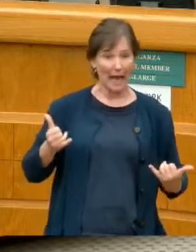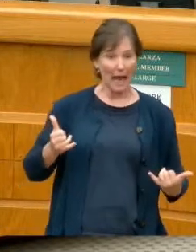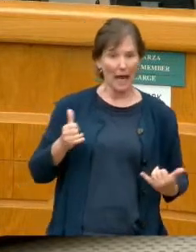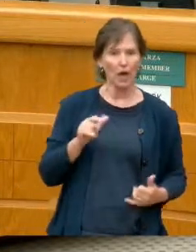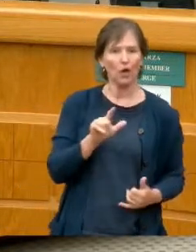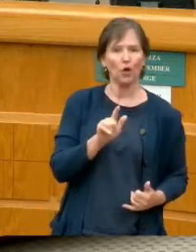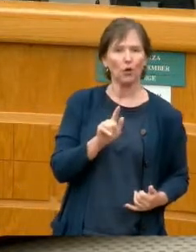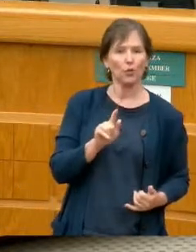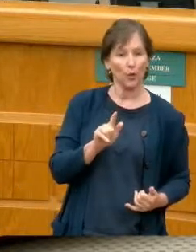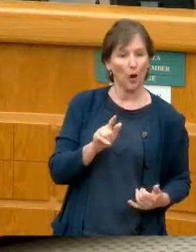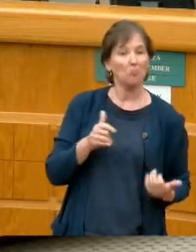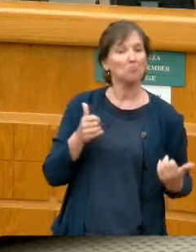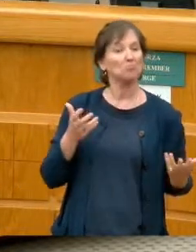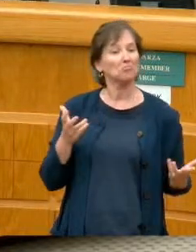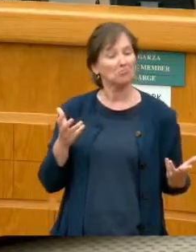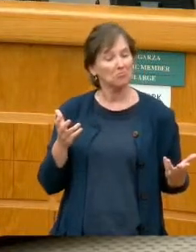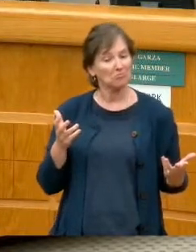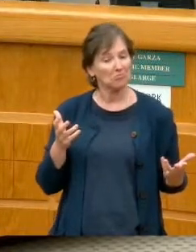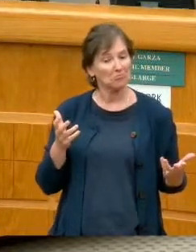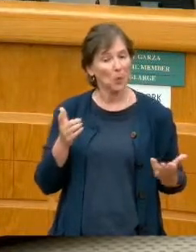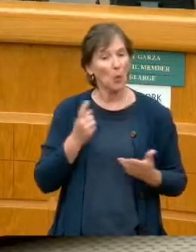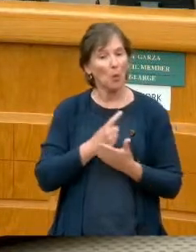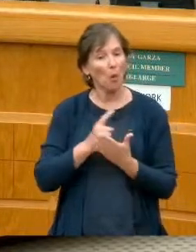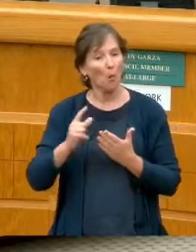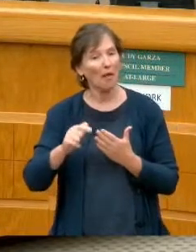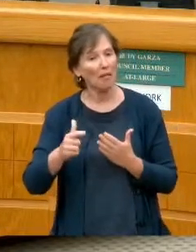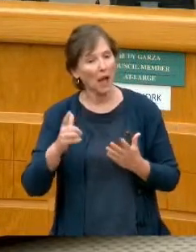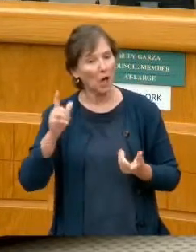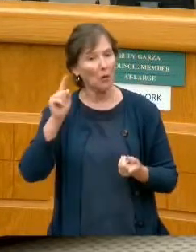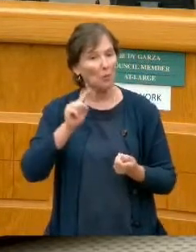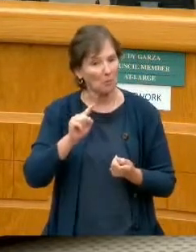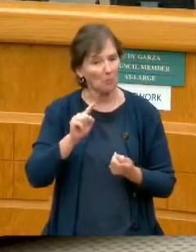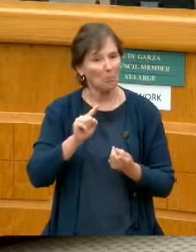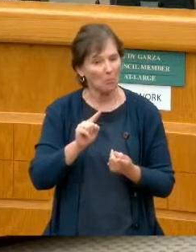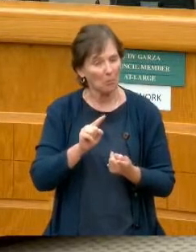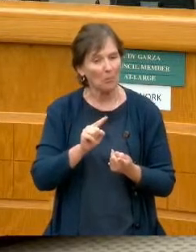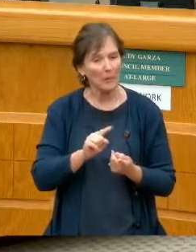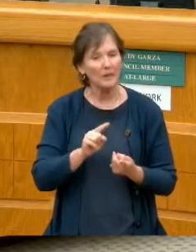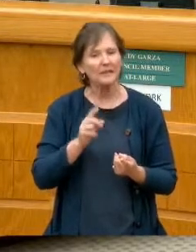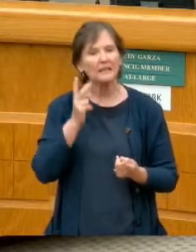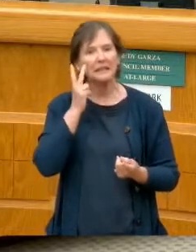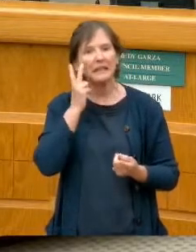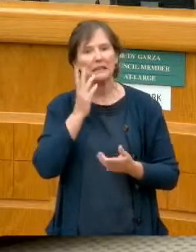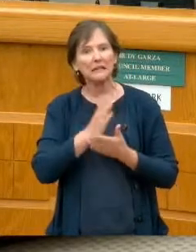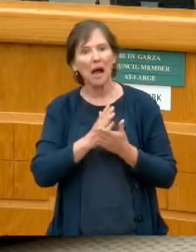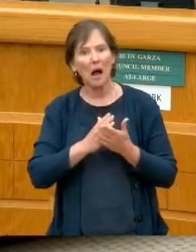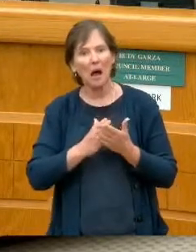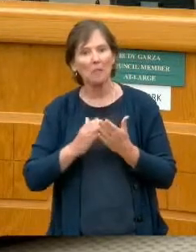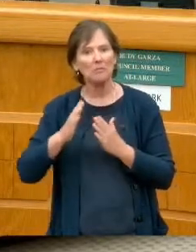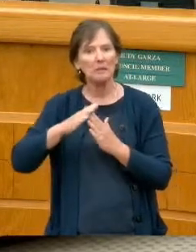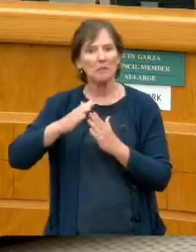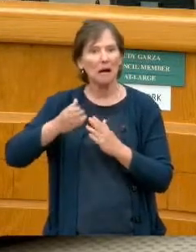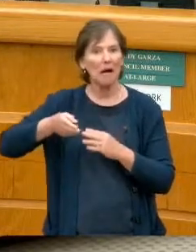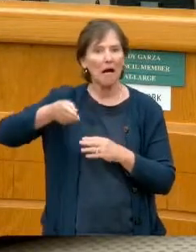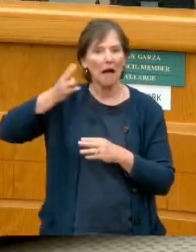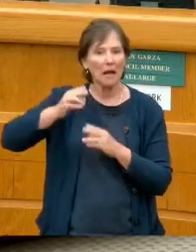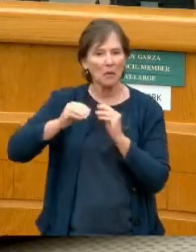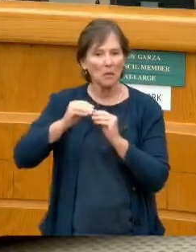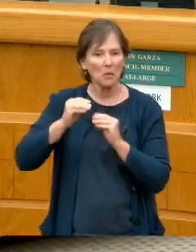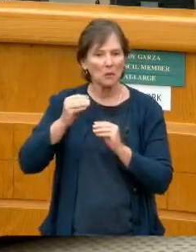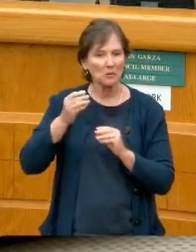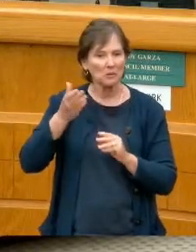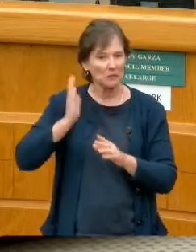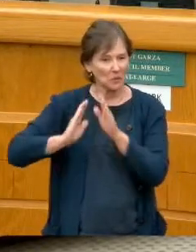Thursday over Thursday, a little fewer. You can see some high points of 92, 50, 47, and then several